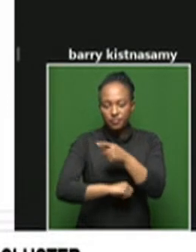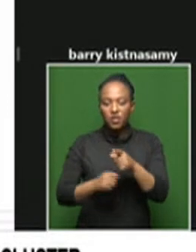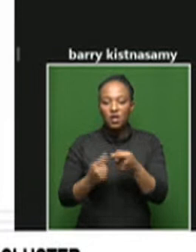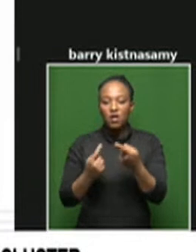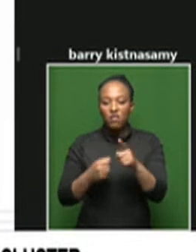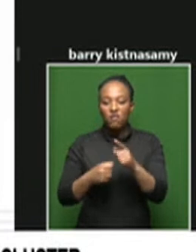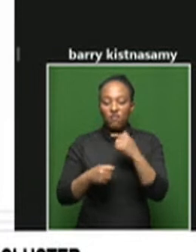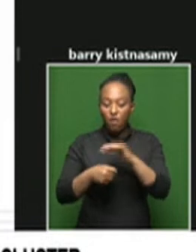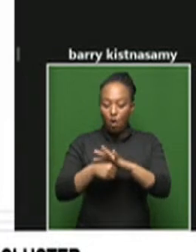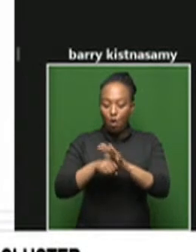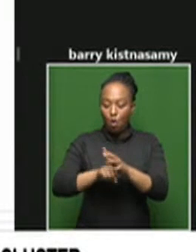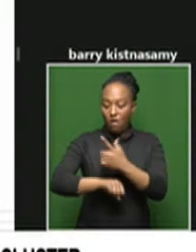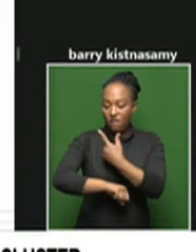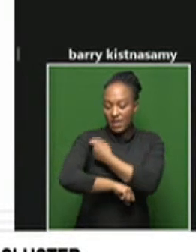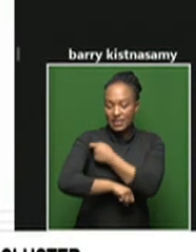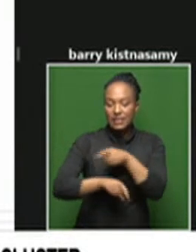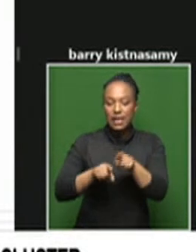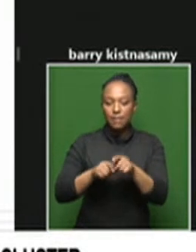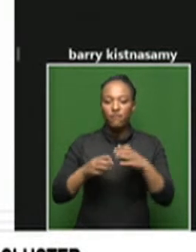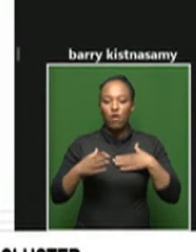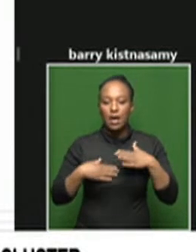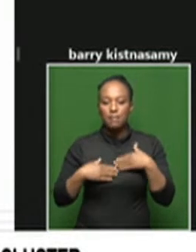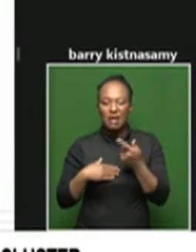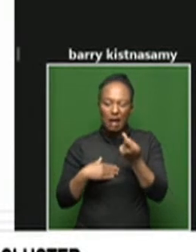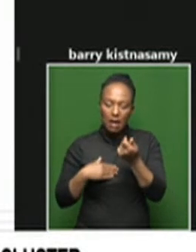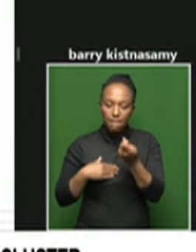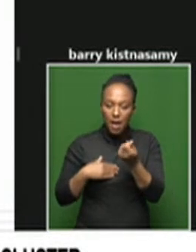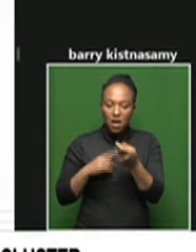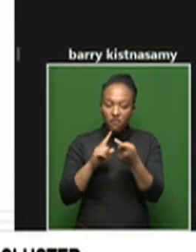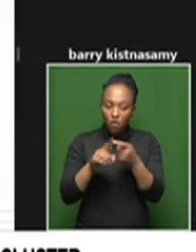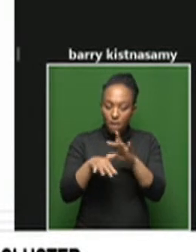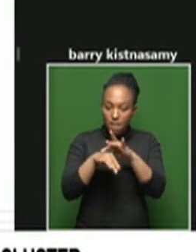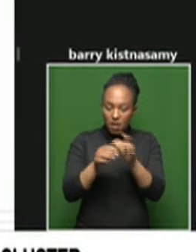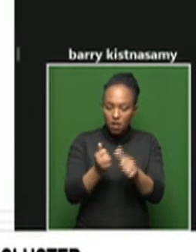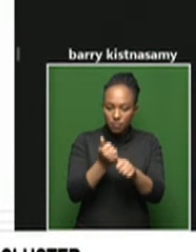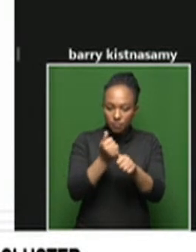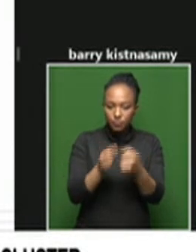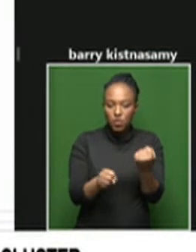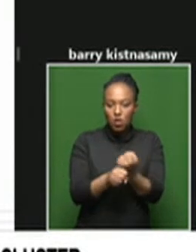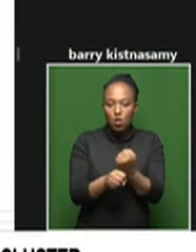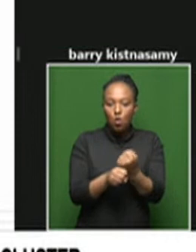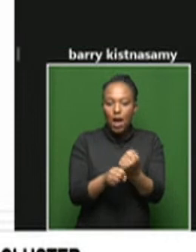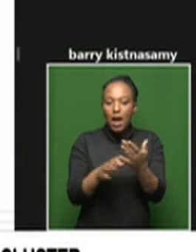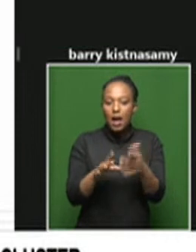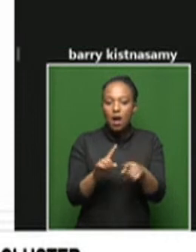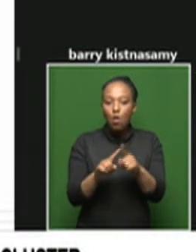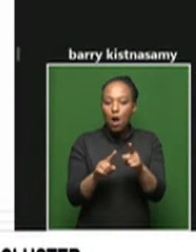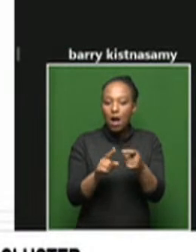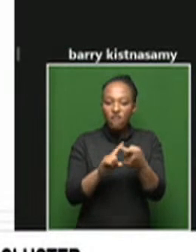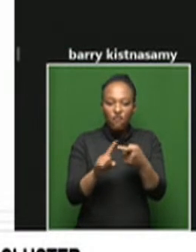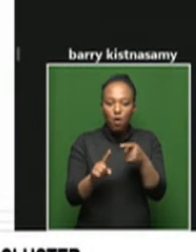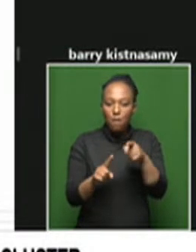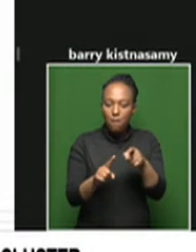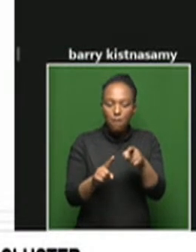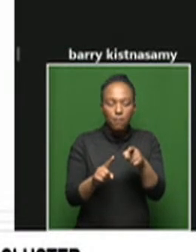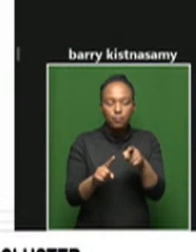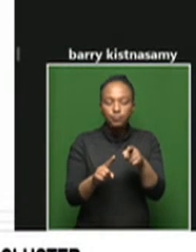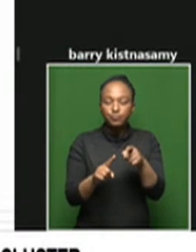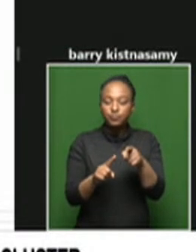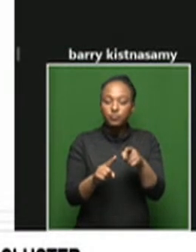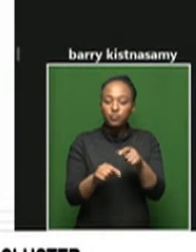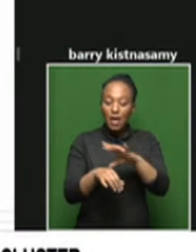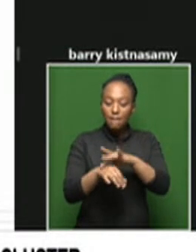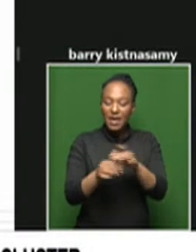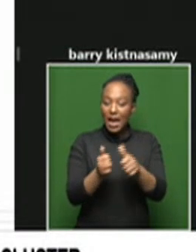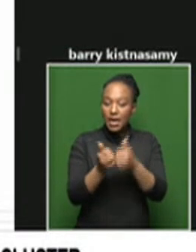the vaccination administration from the medical aids, and workers not on medical aid will be covered by the National Department of Health. The